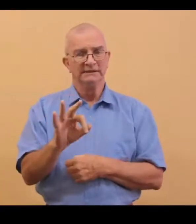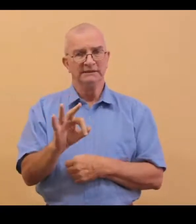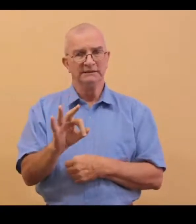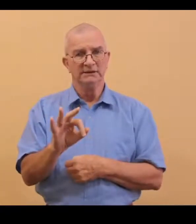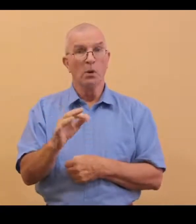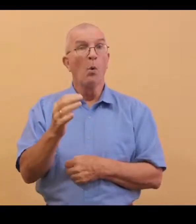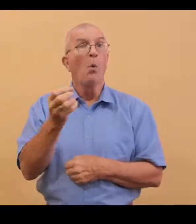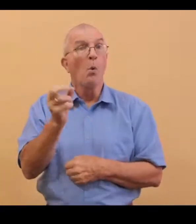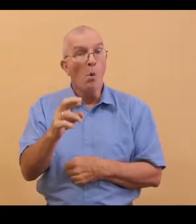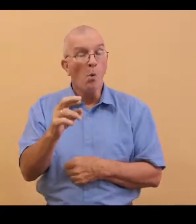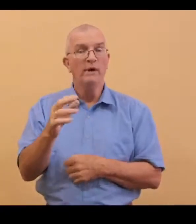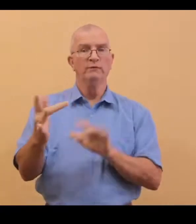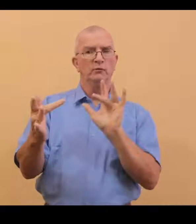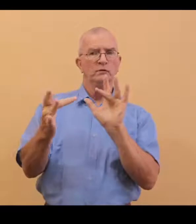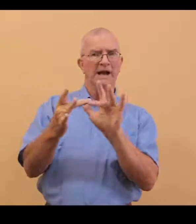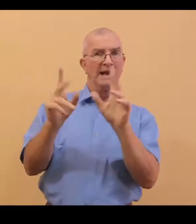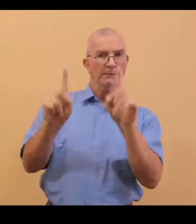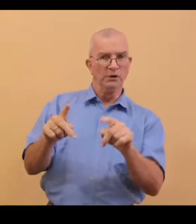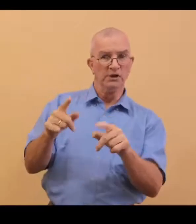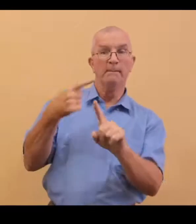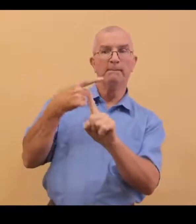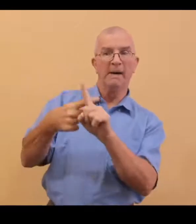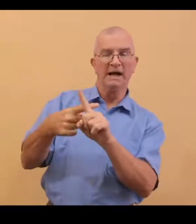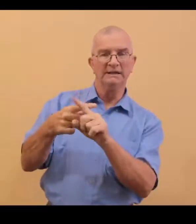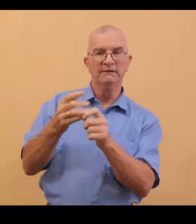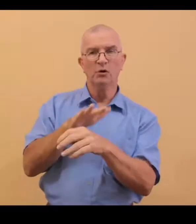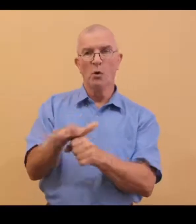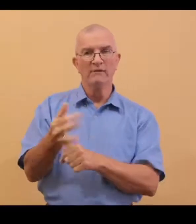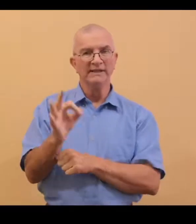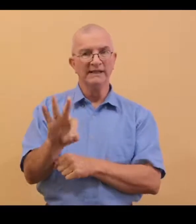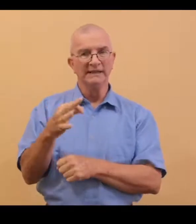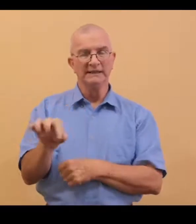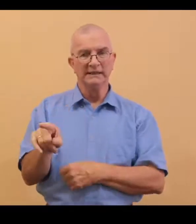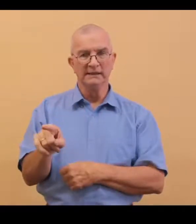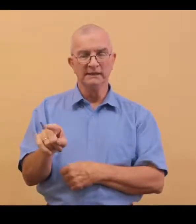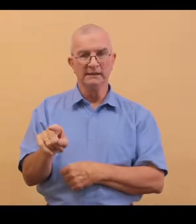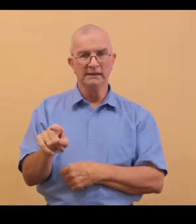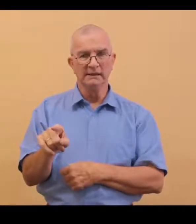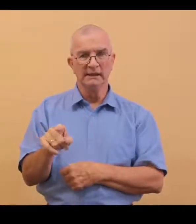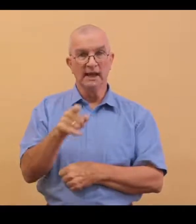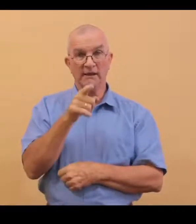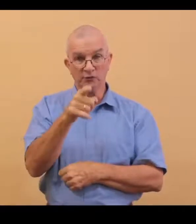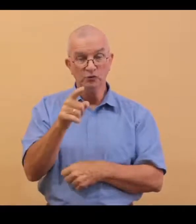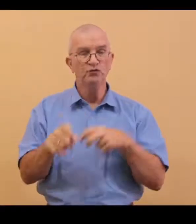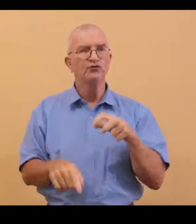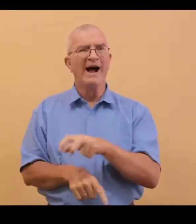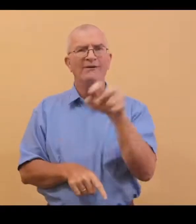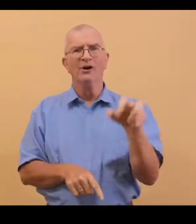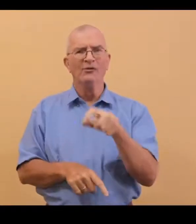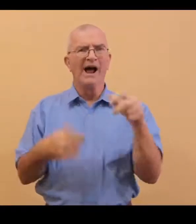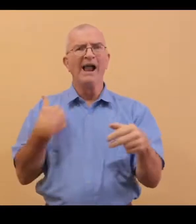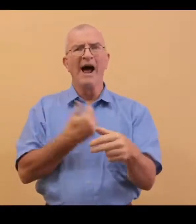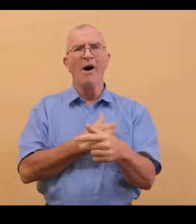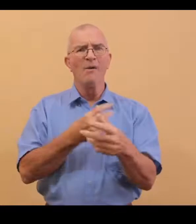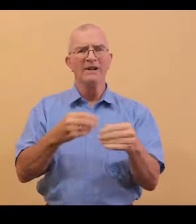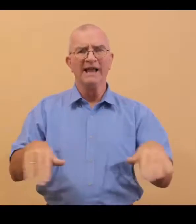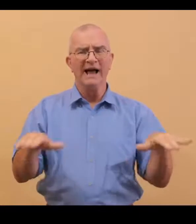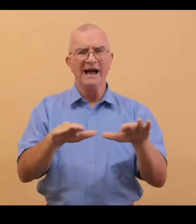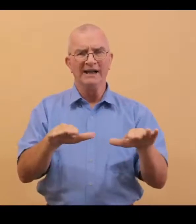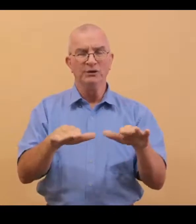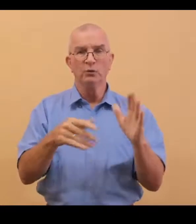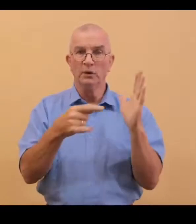been in contact with someone who is positive. As you traverse our dear land, you will encounter many